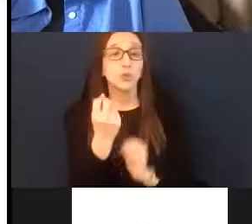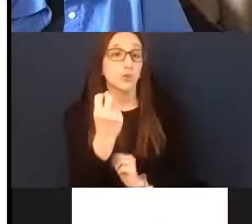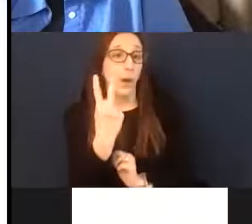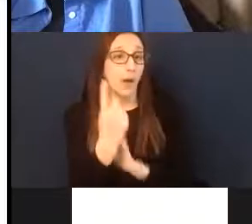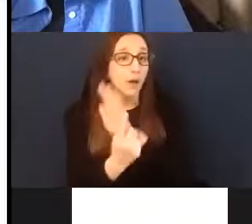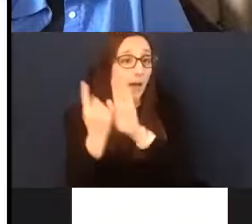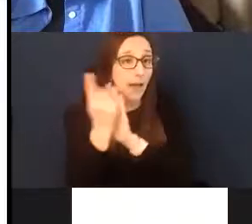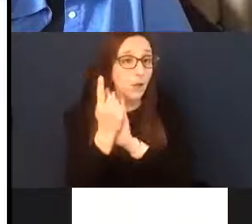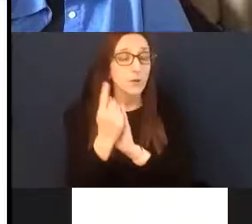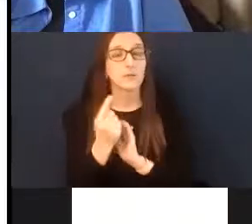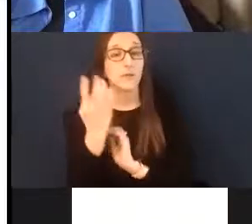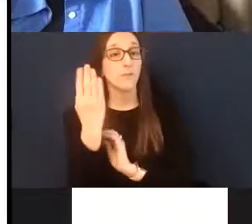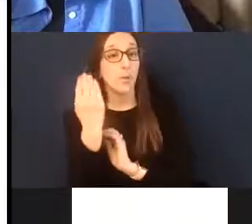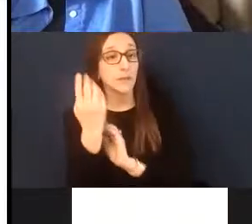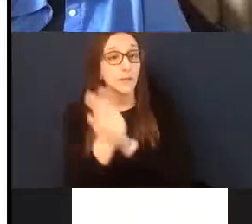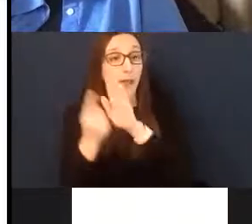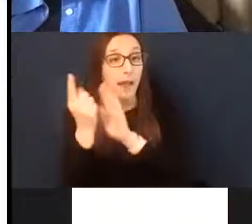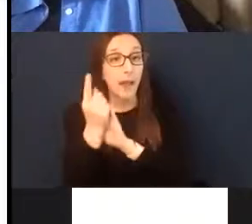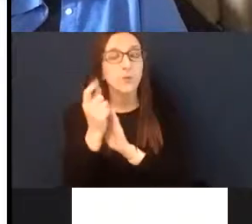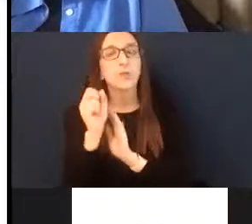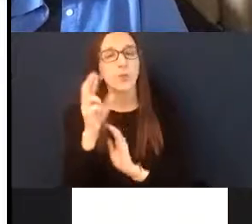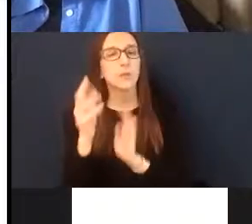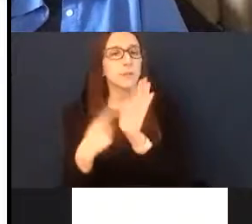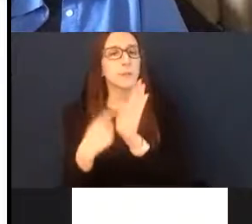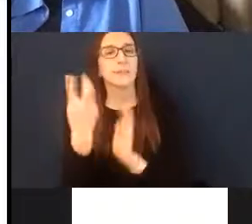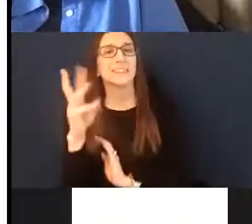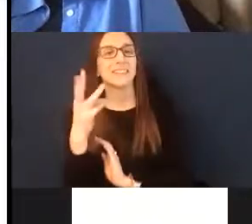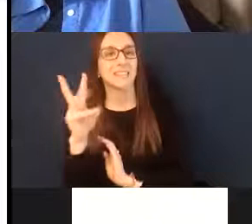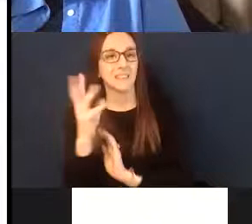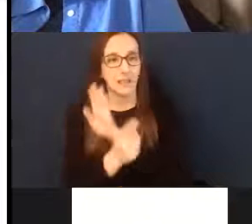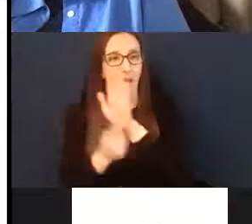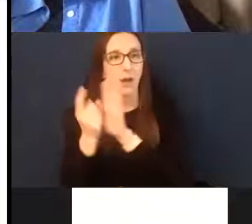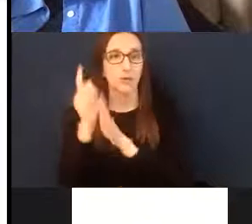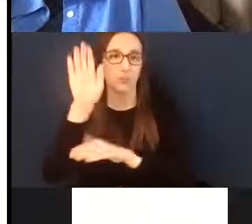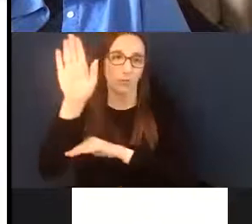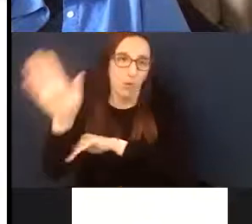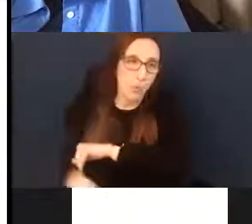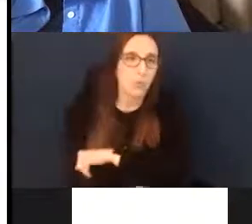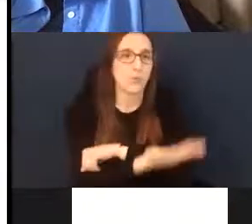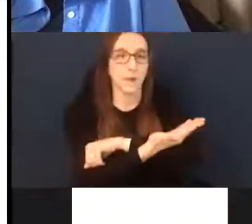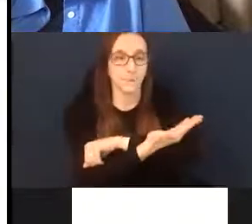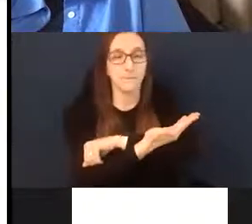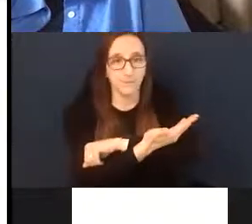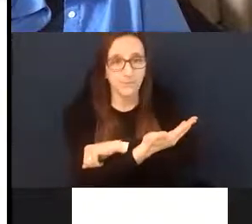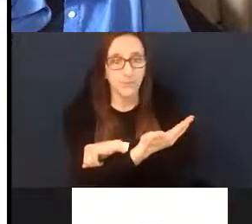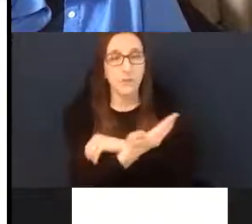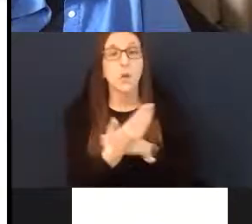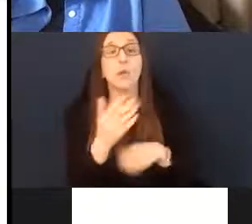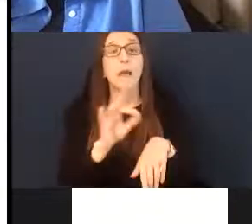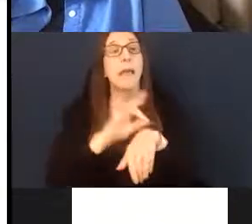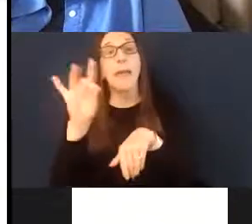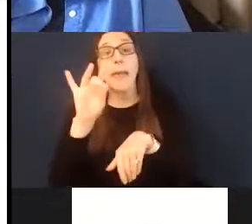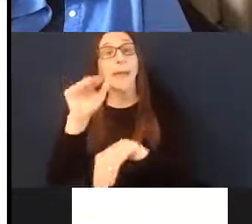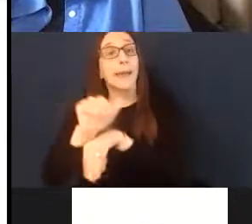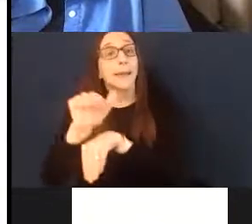or 16 hours. It depends on the situation. So this is where you stop eating at 8 o'clock at night, you go